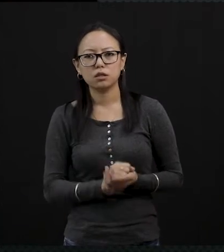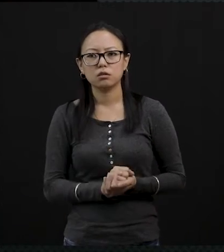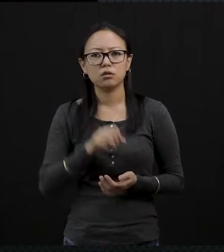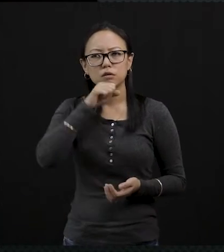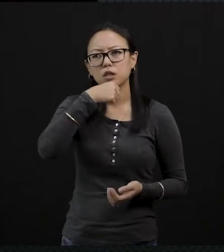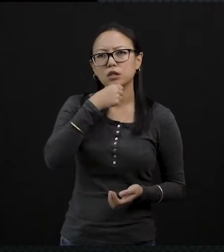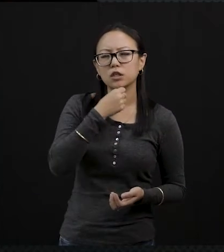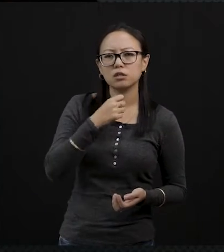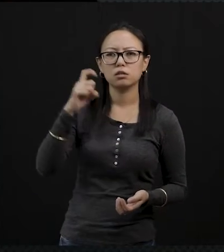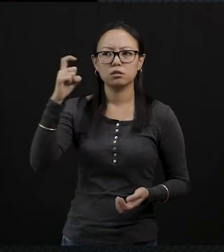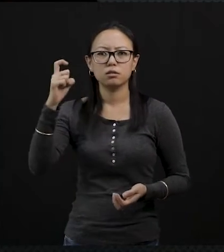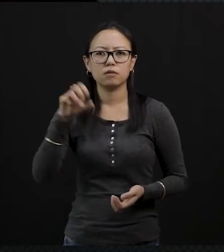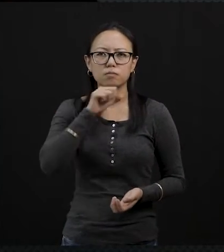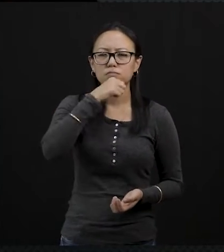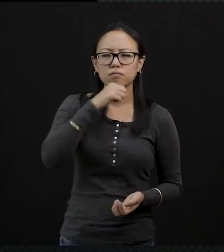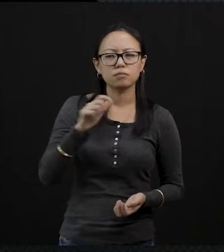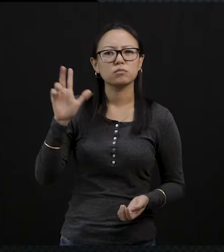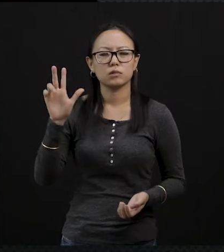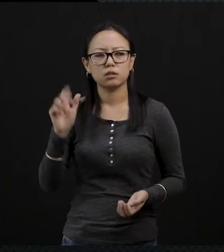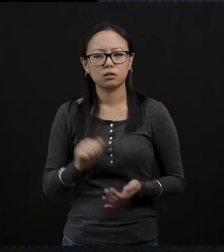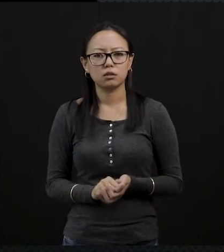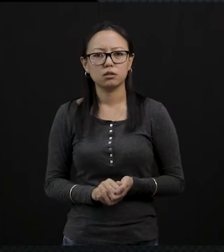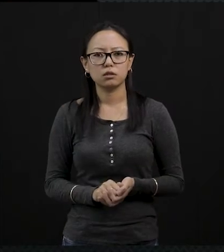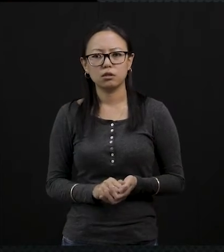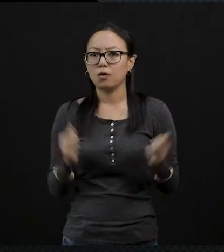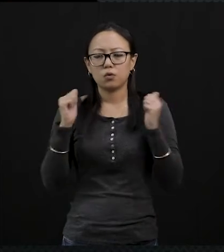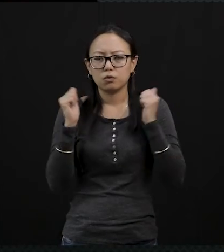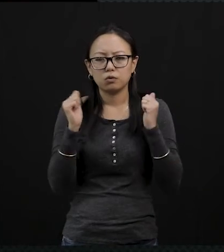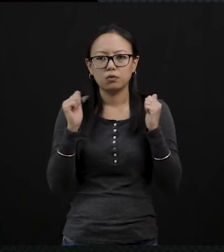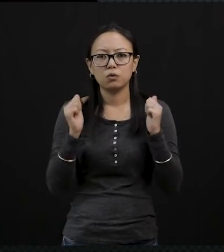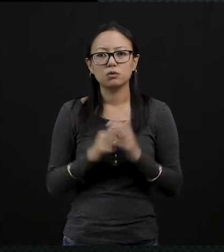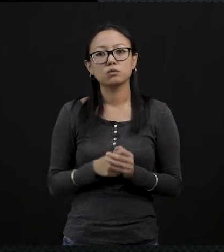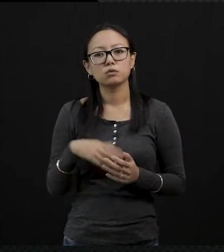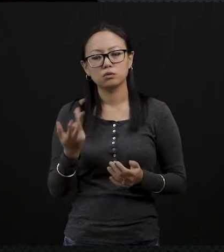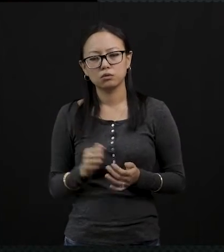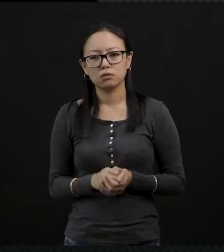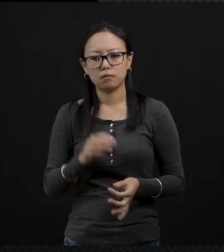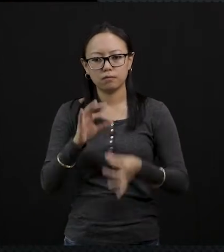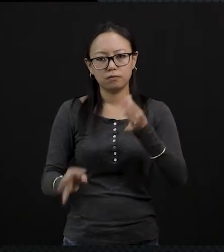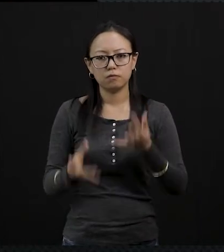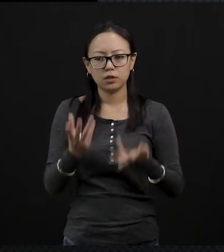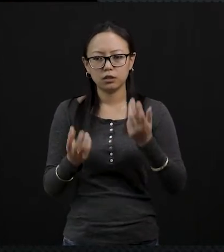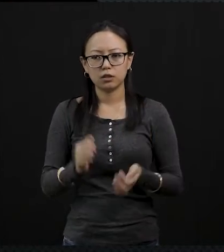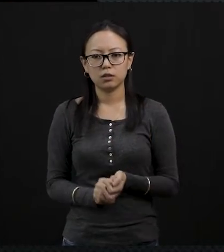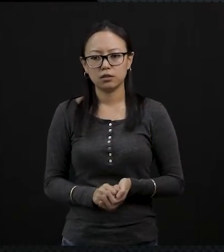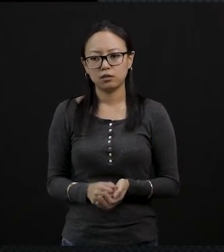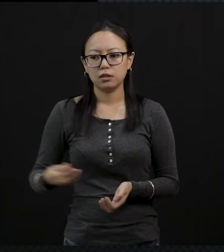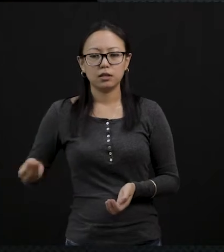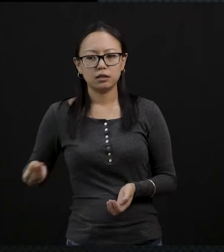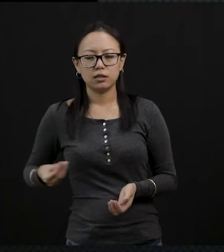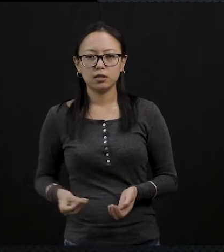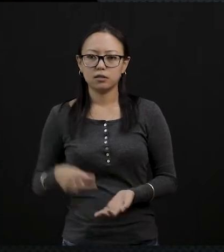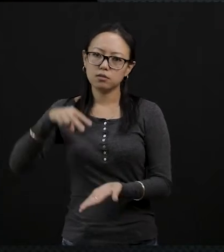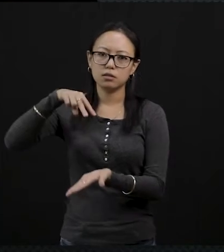very cold, okay? So he was standing near the fire and he was wearing a